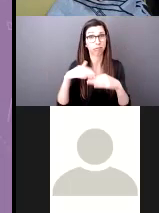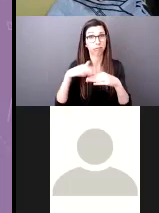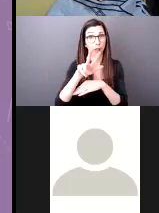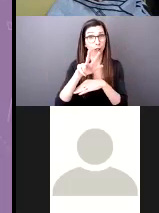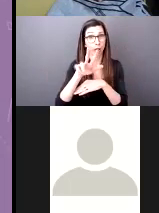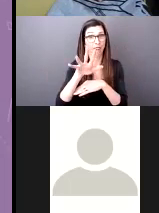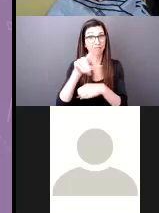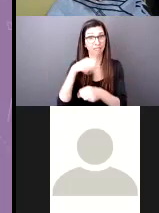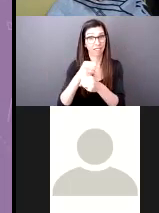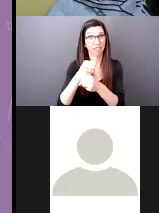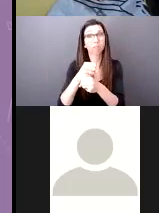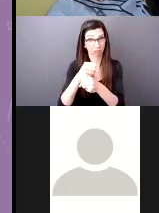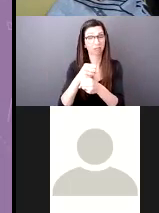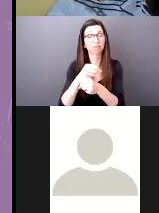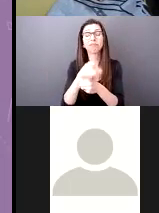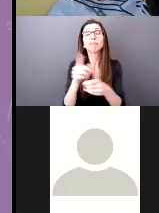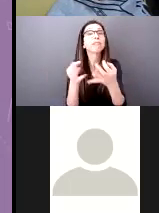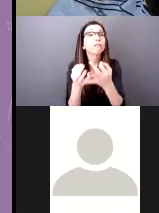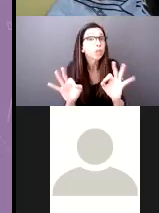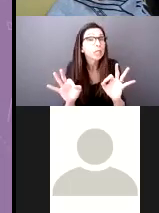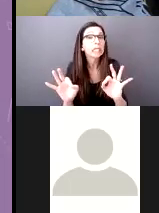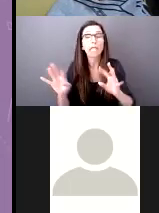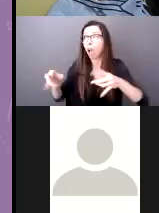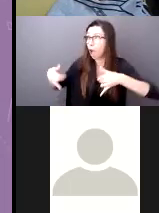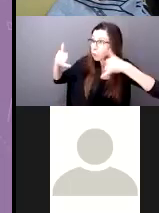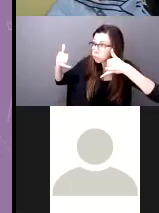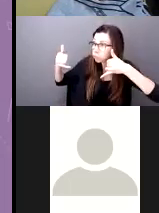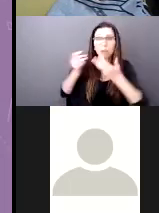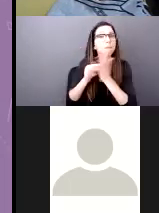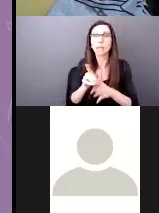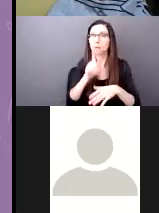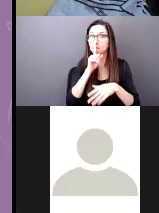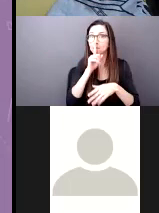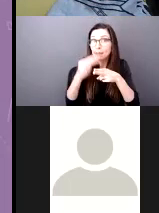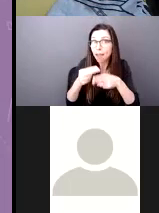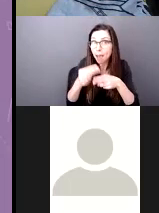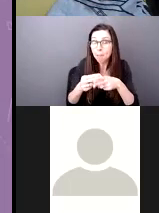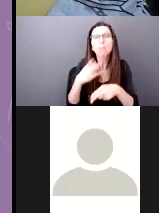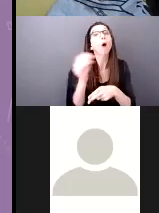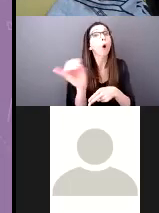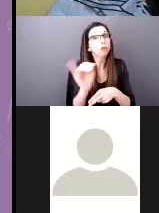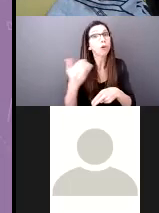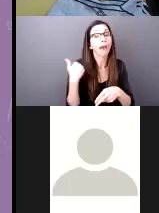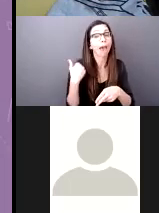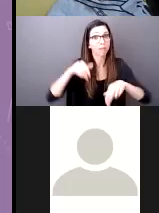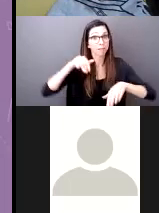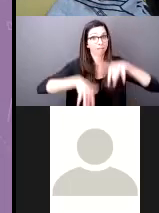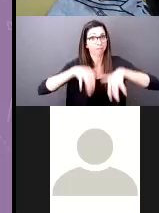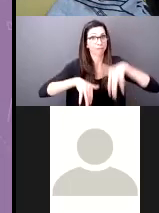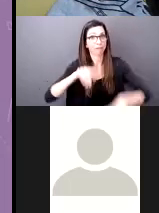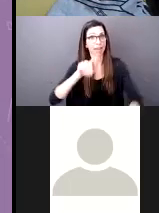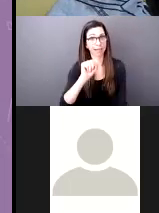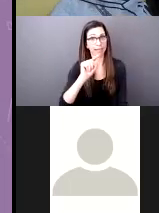serves as a free anonymous helpline and TTY line geared towards women who are